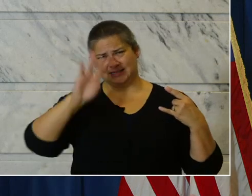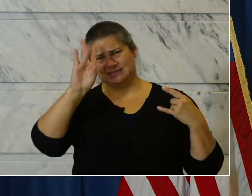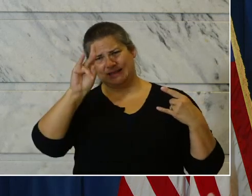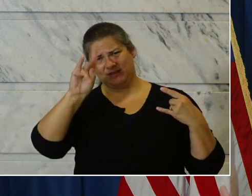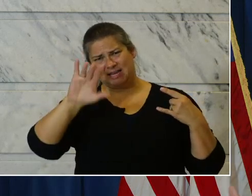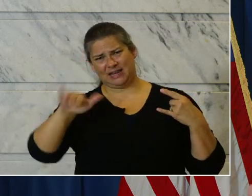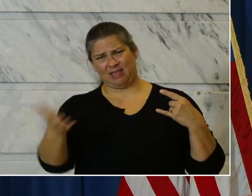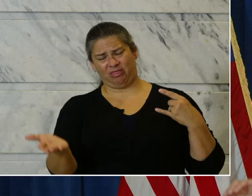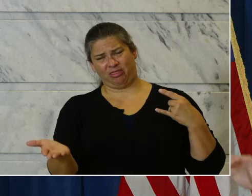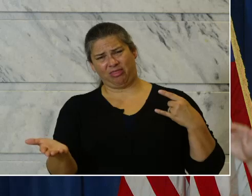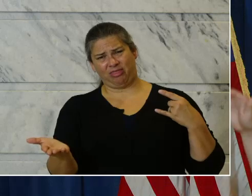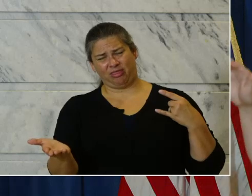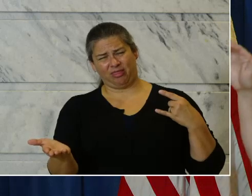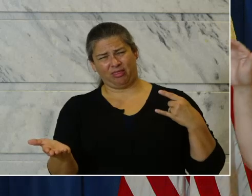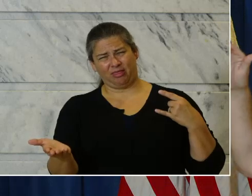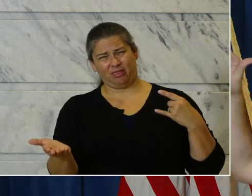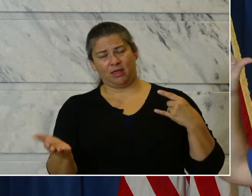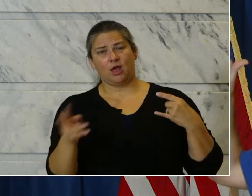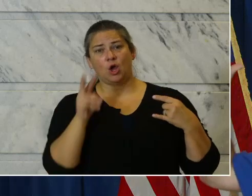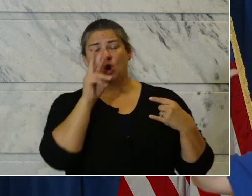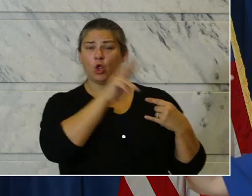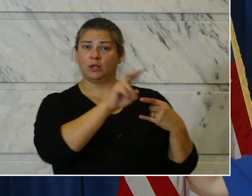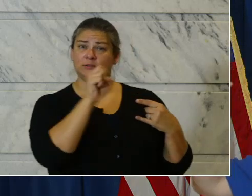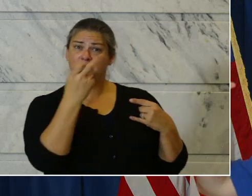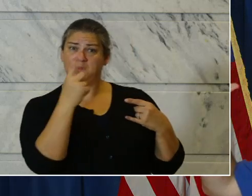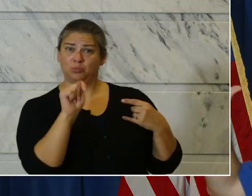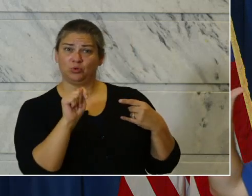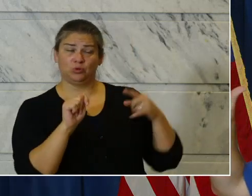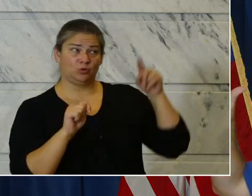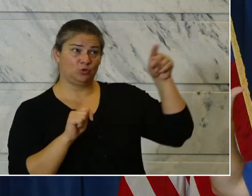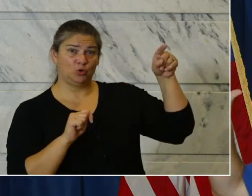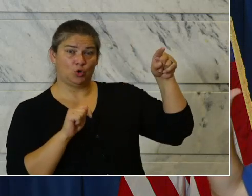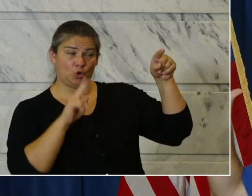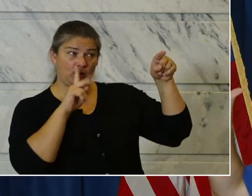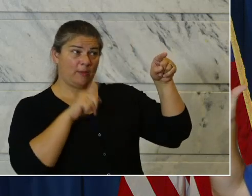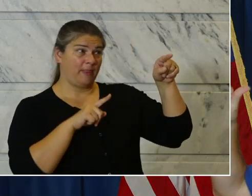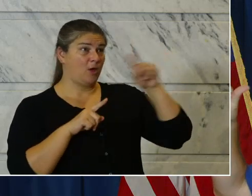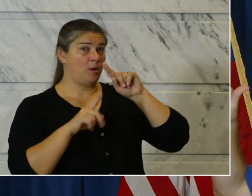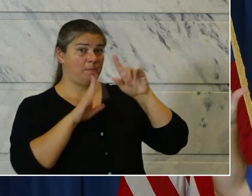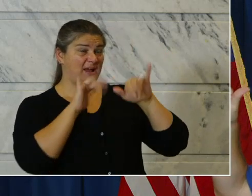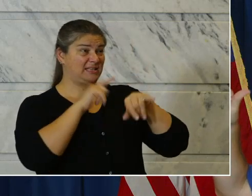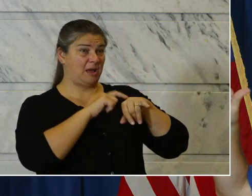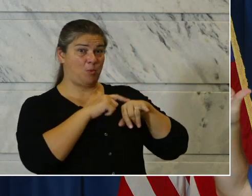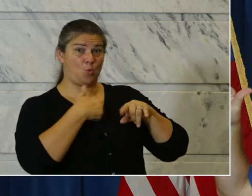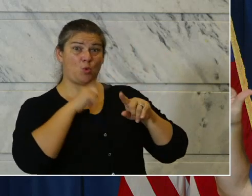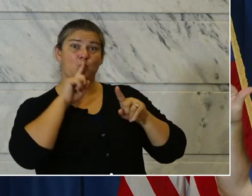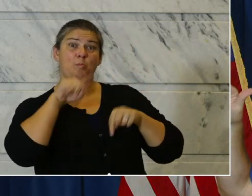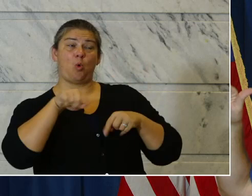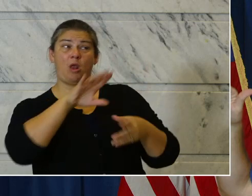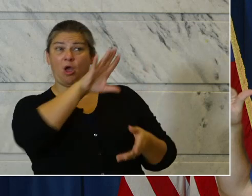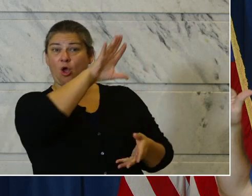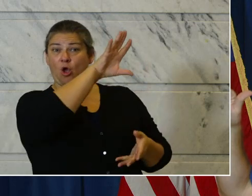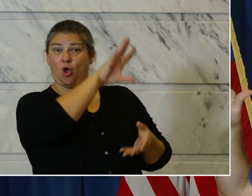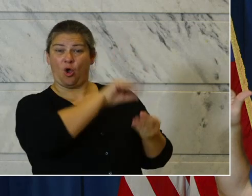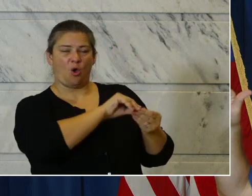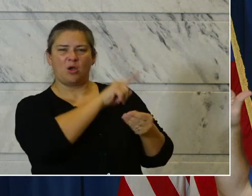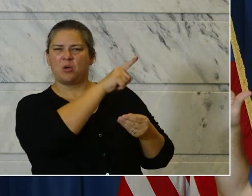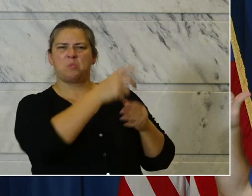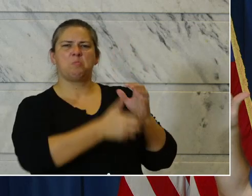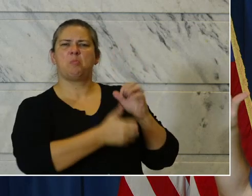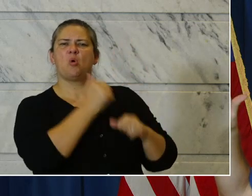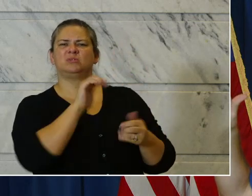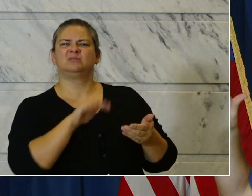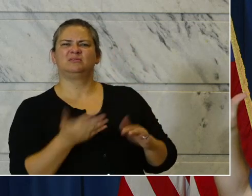September and you do it either way, either by the time that we report it, it's going to be the deadliest month we've had by a